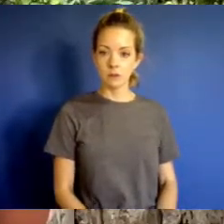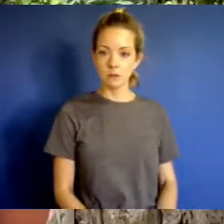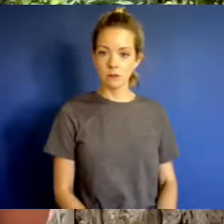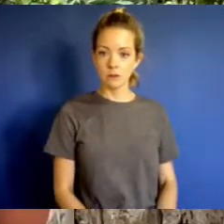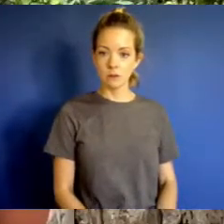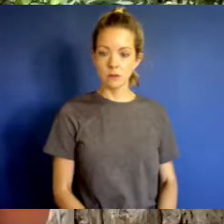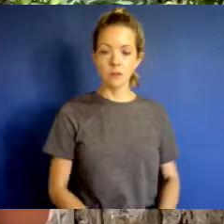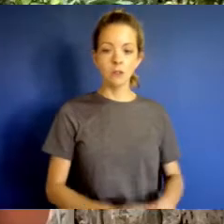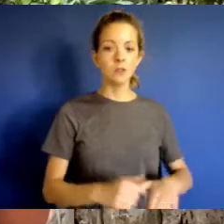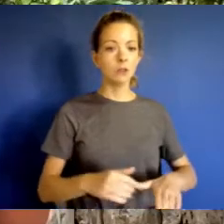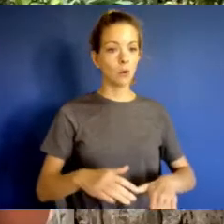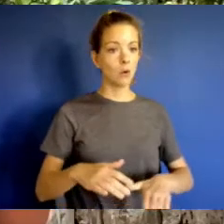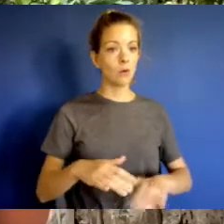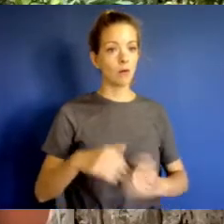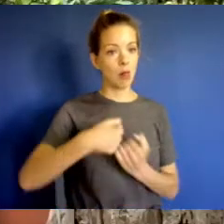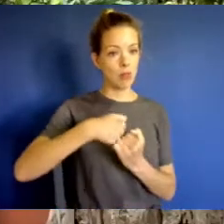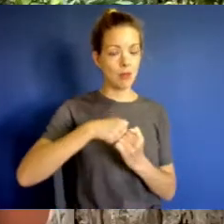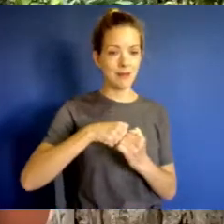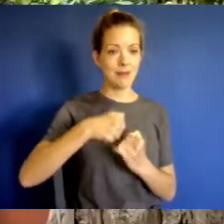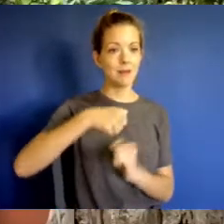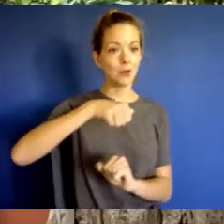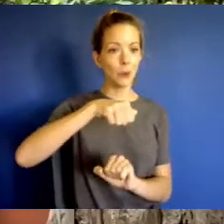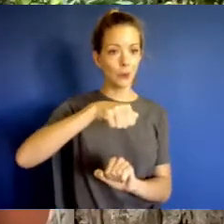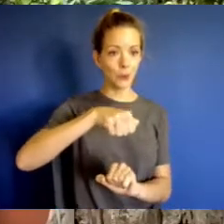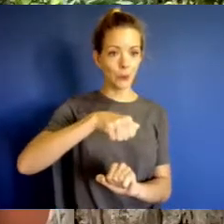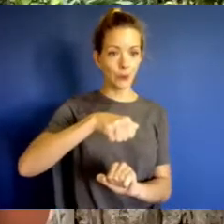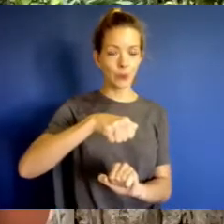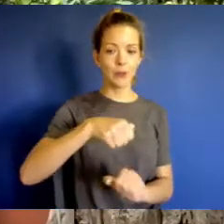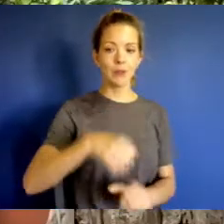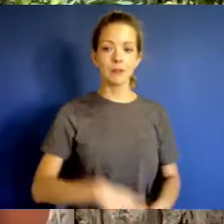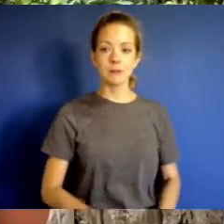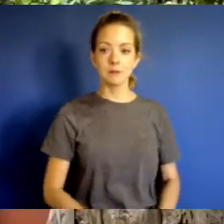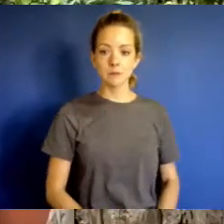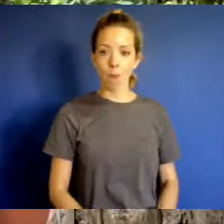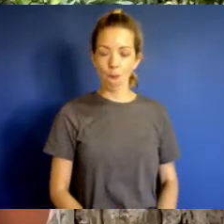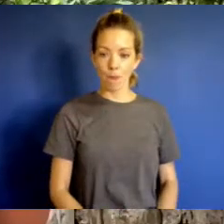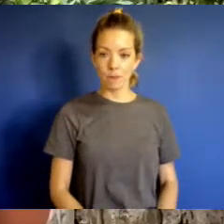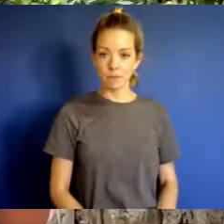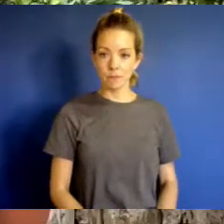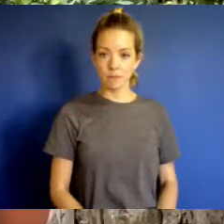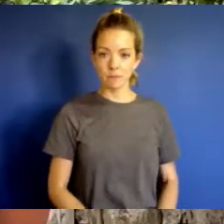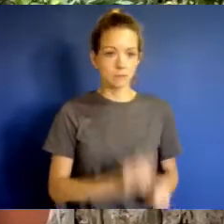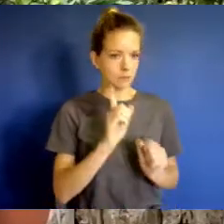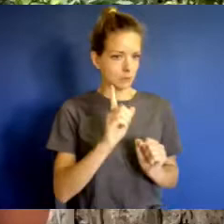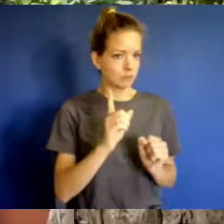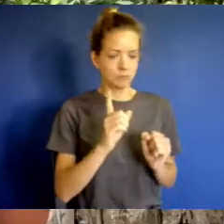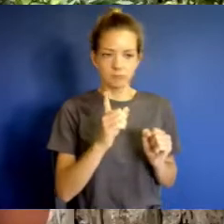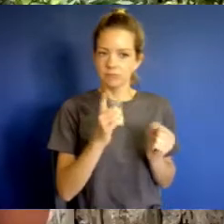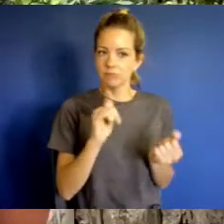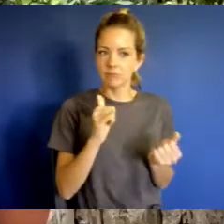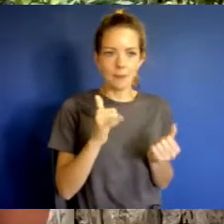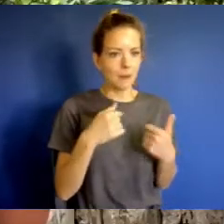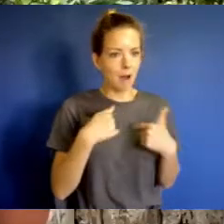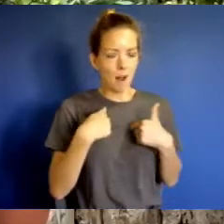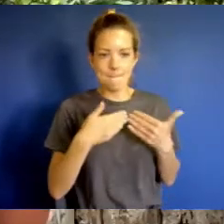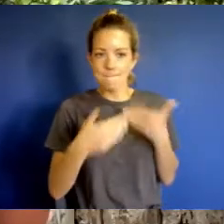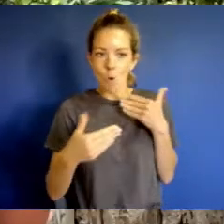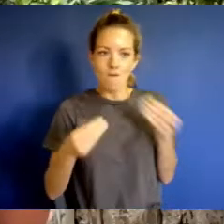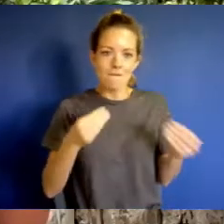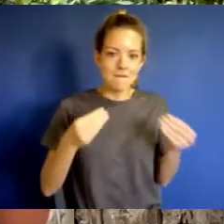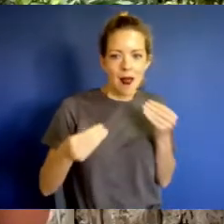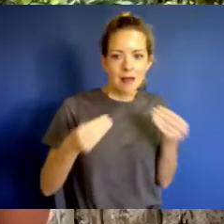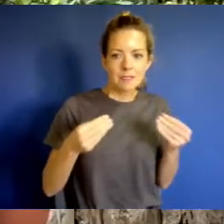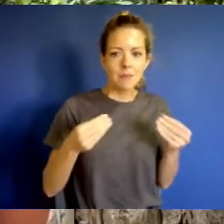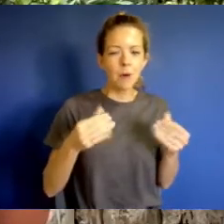stacked directly on top of each other. That is entirely down to your own flexibility. You can see mine are not directly on top of